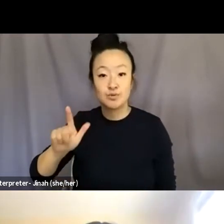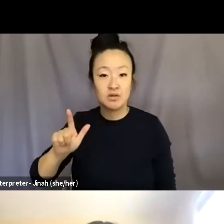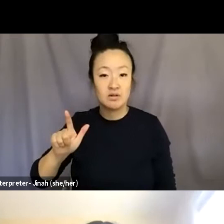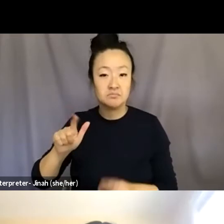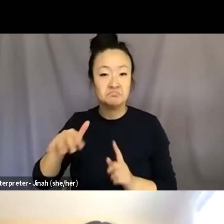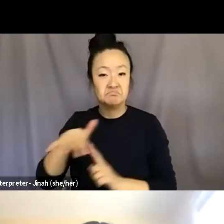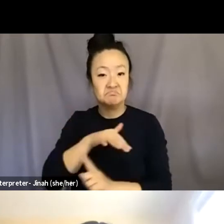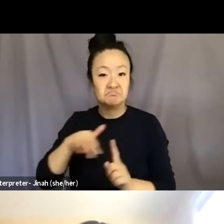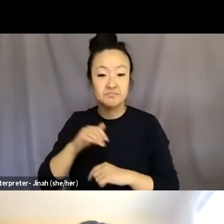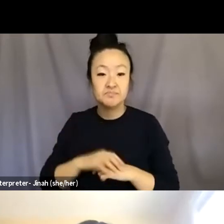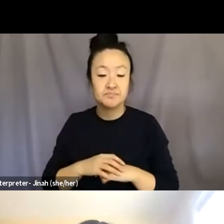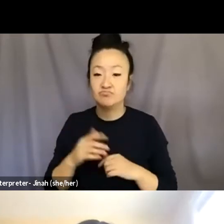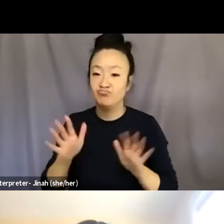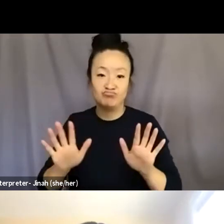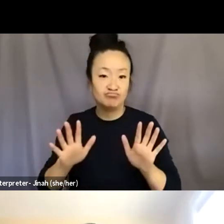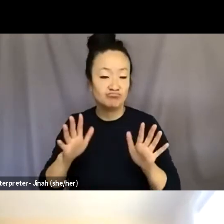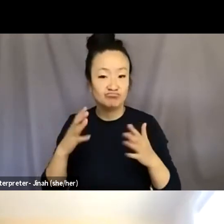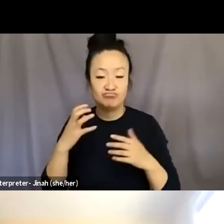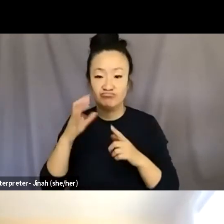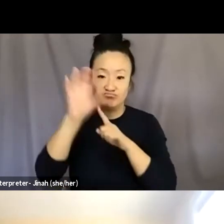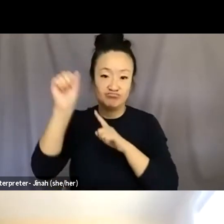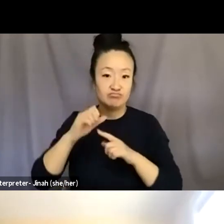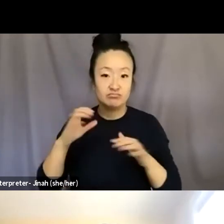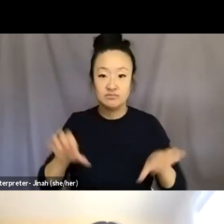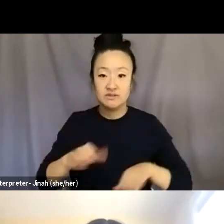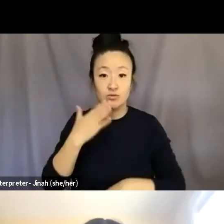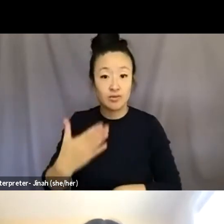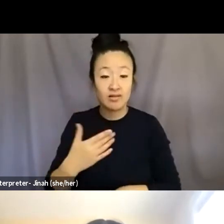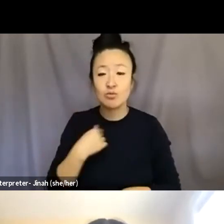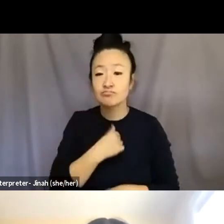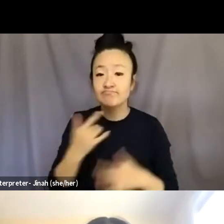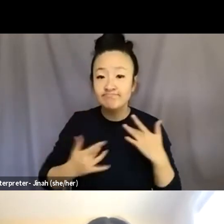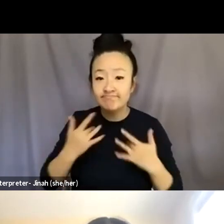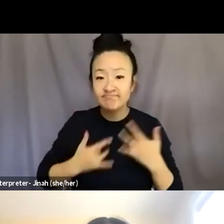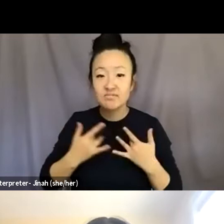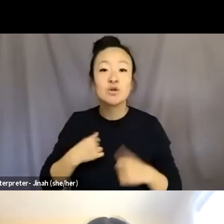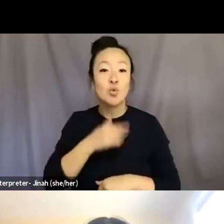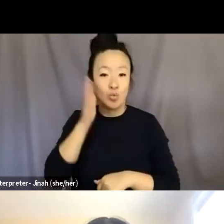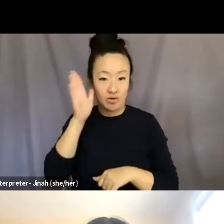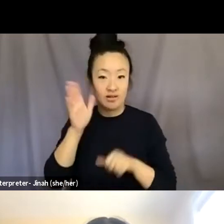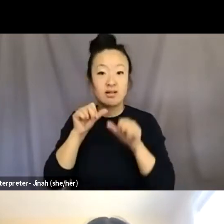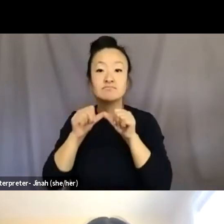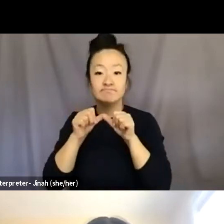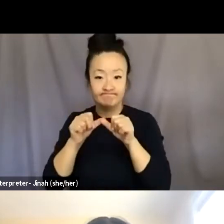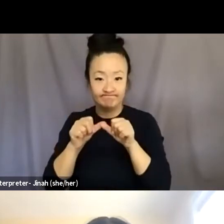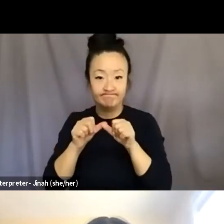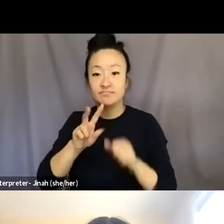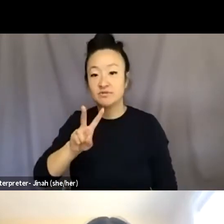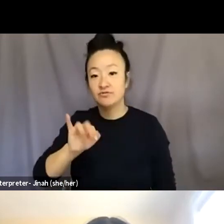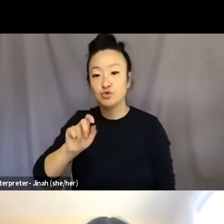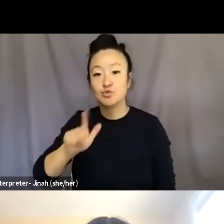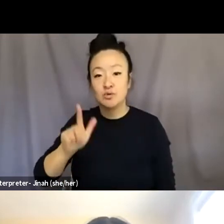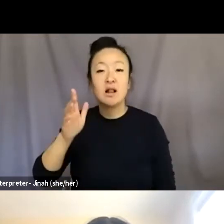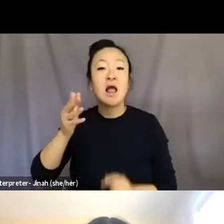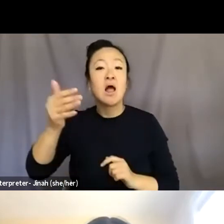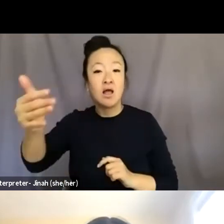settings, and we did wonderfully. And we were so excited about it. We're going to continue doing that as well as in person when